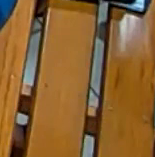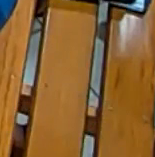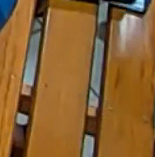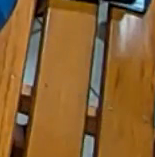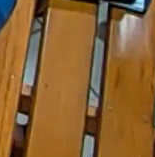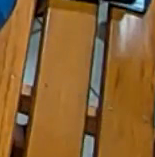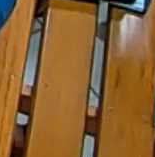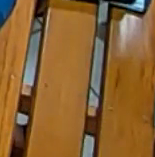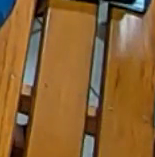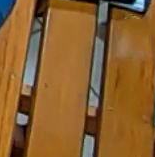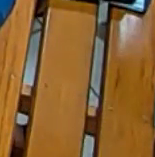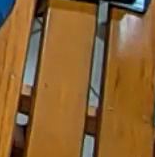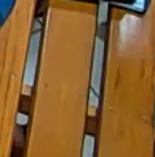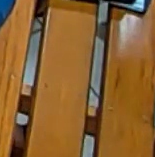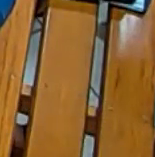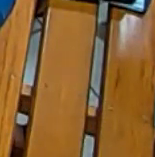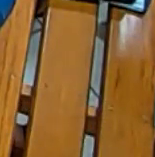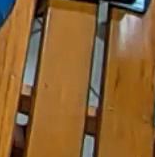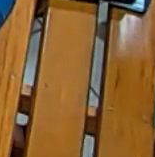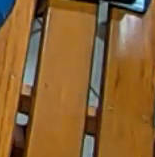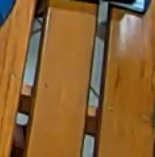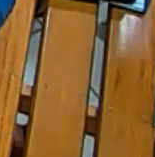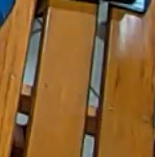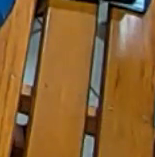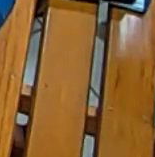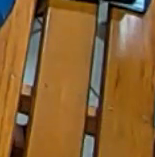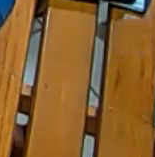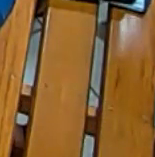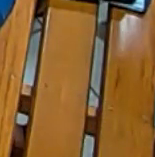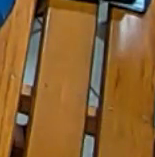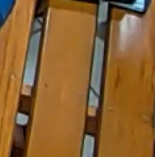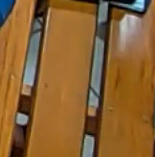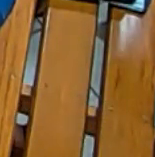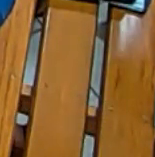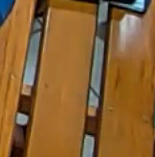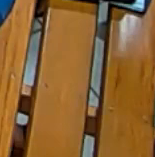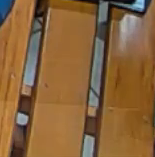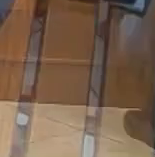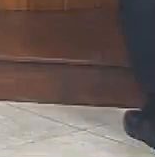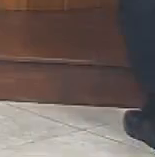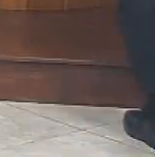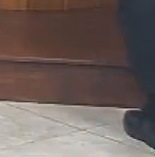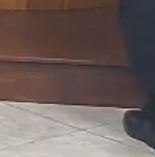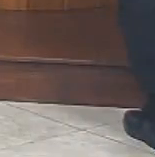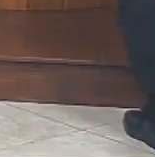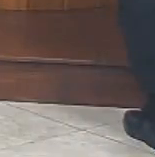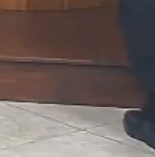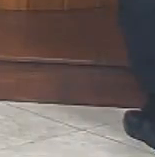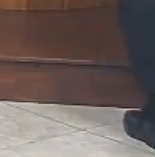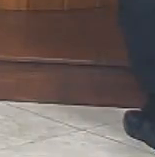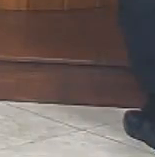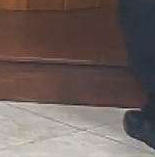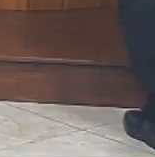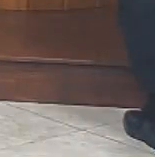That they may grow in your grace and the teaching of your word.